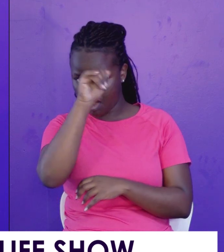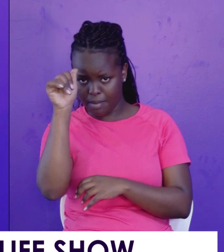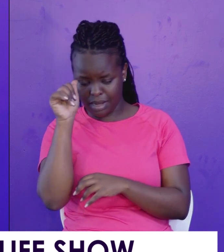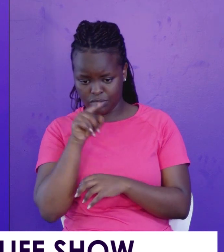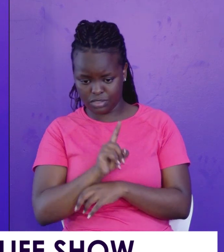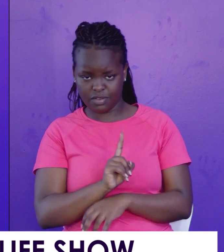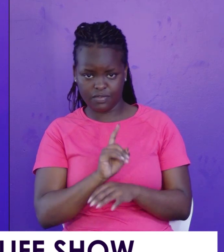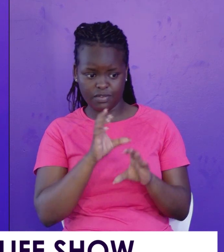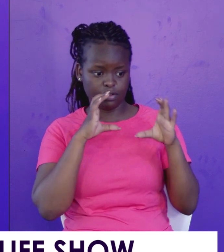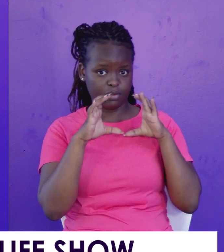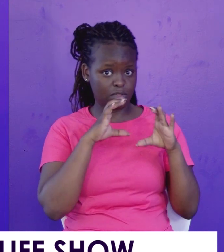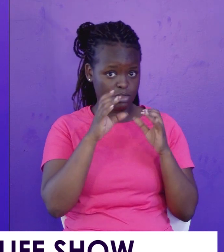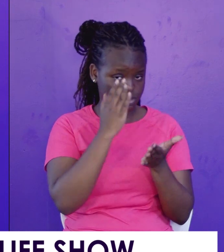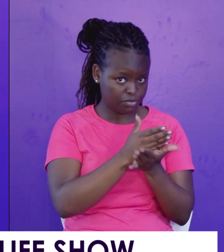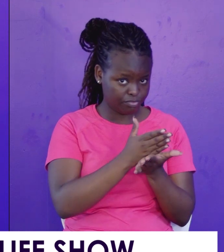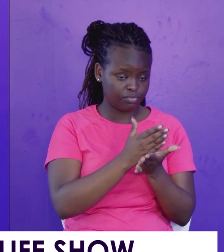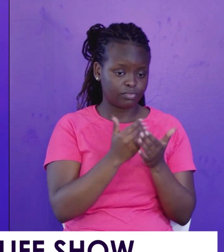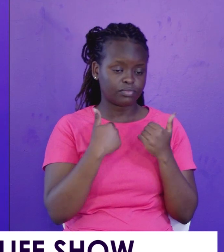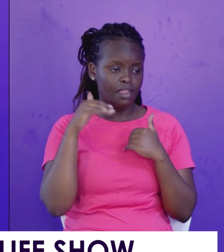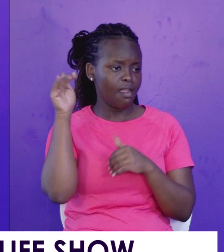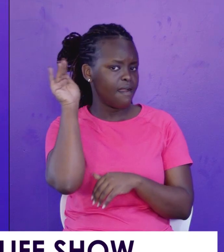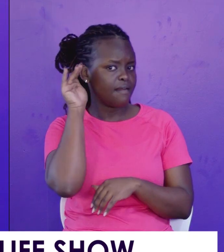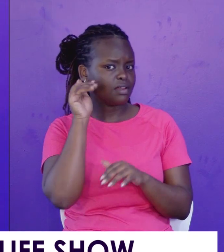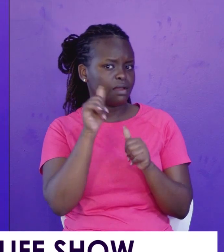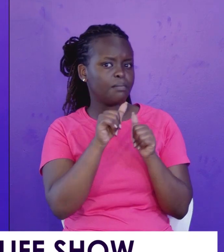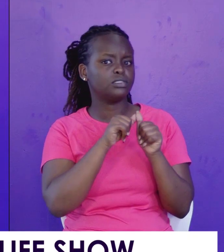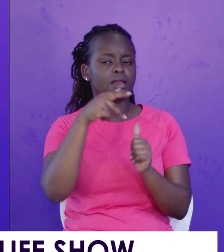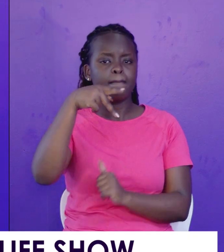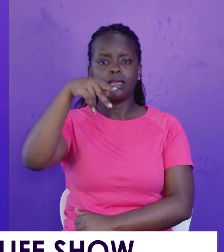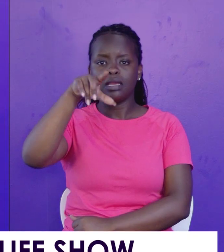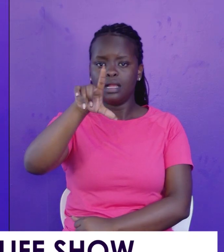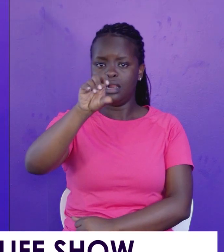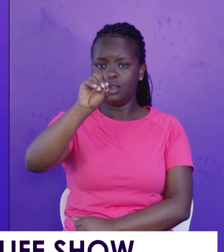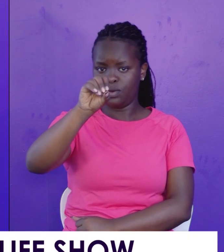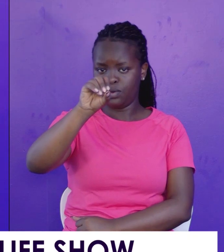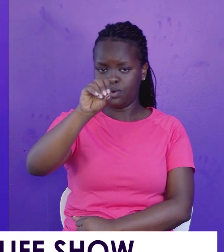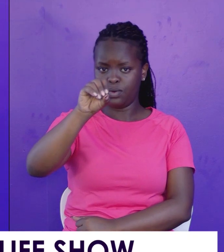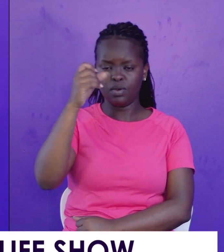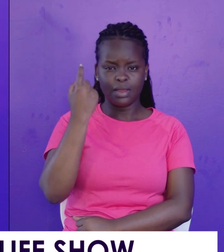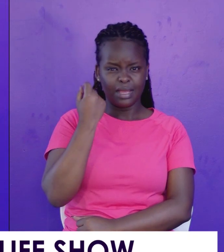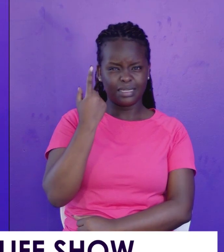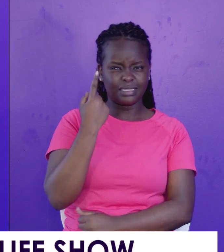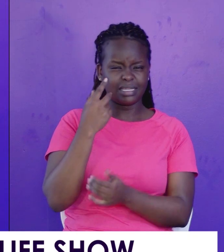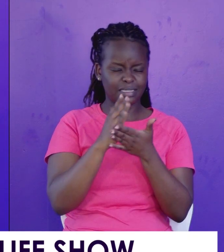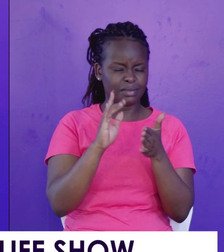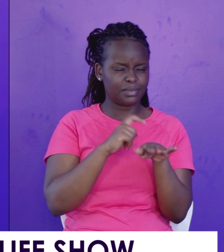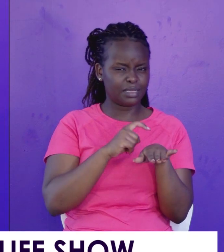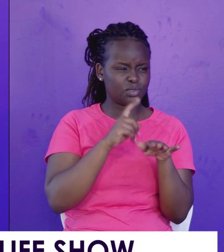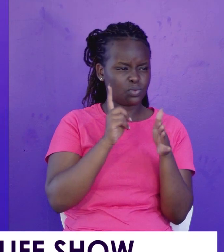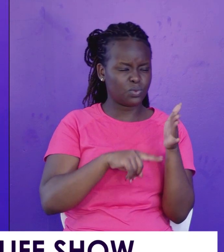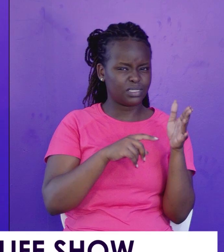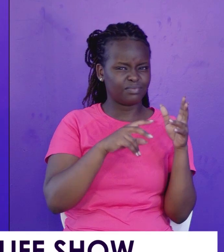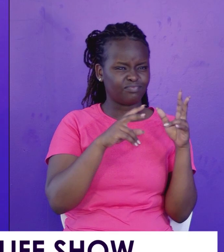communication. You've heard of one Patrick Lumumba? Exactly. Do you understand sometimes what he says? By the way, he quotes